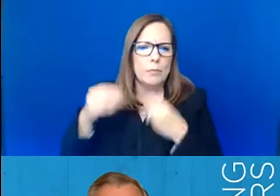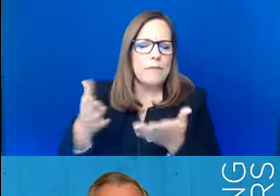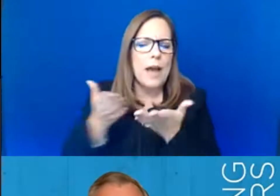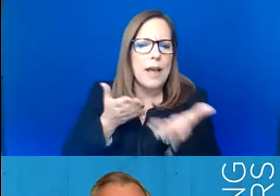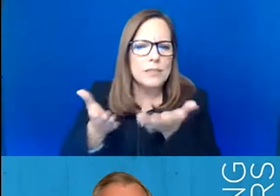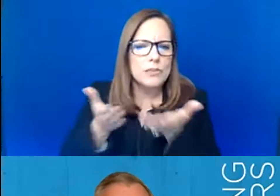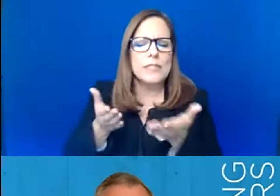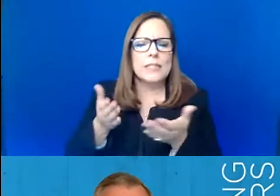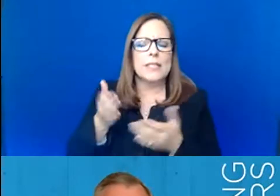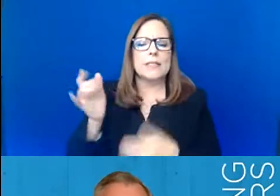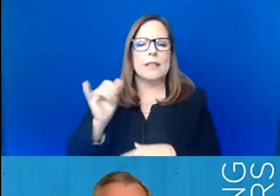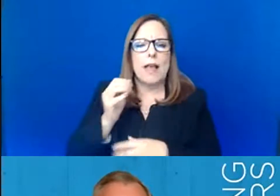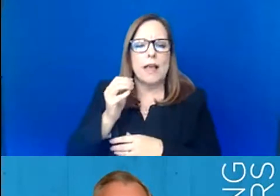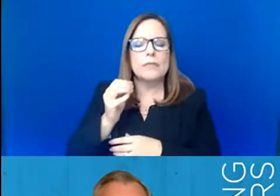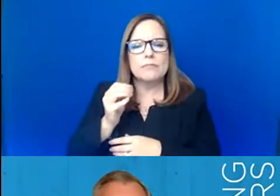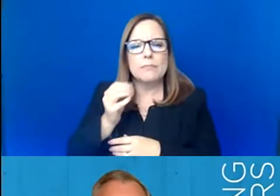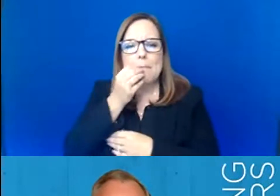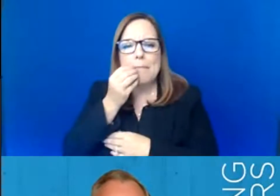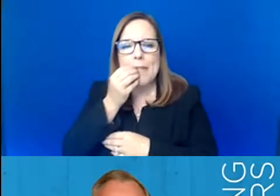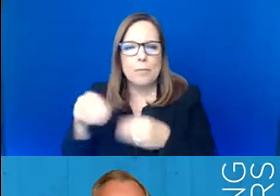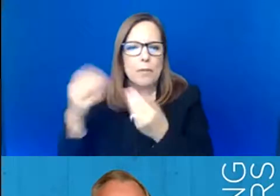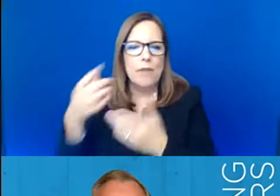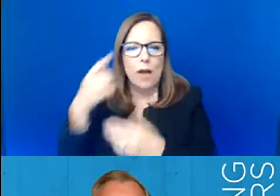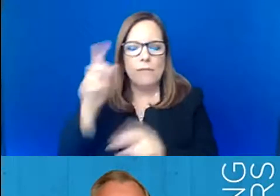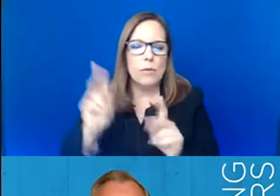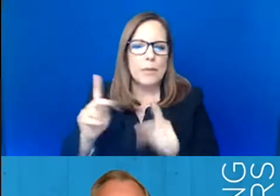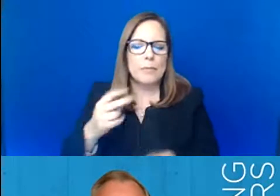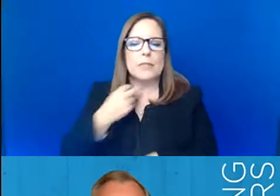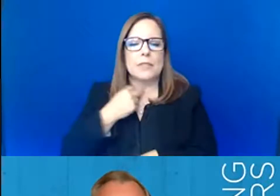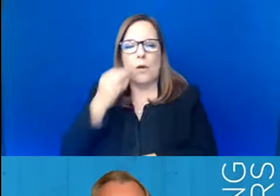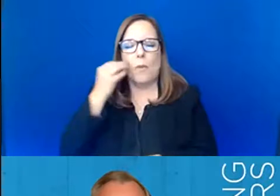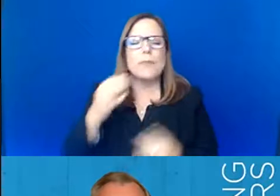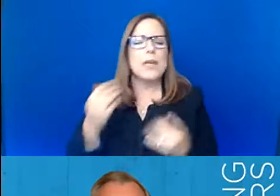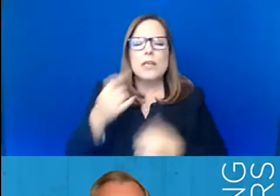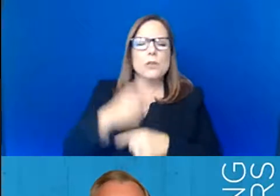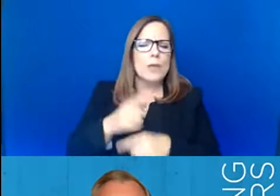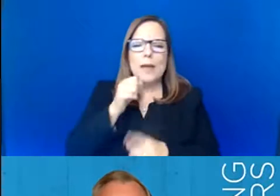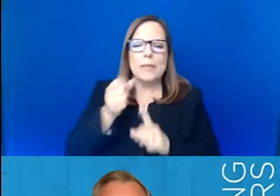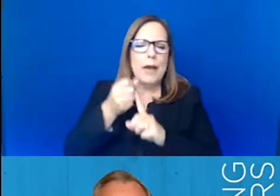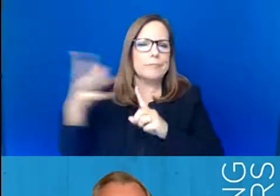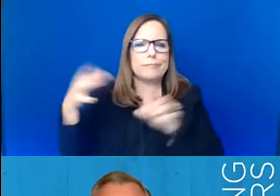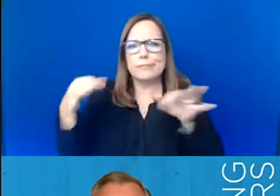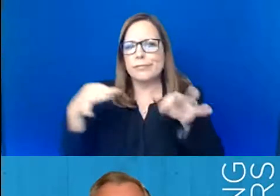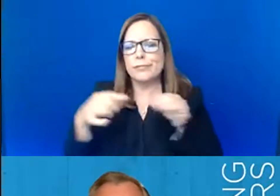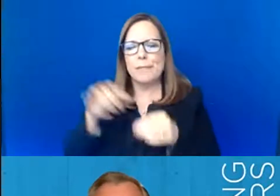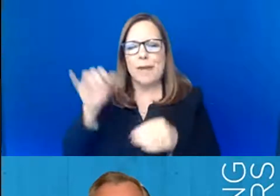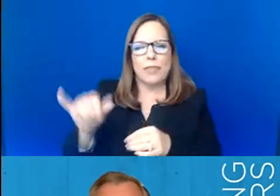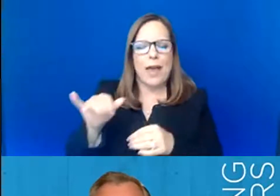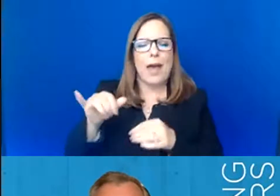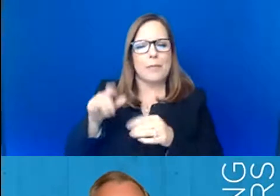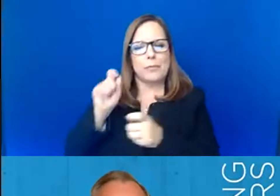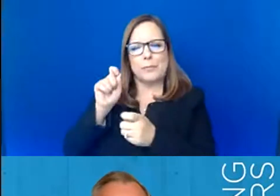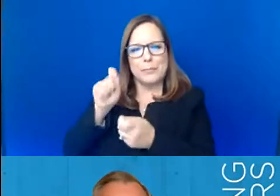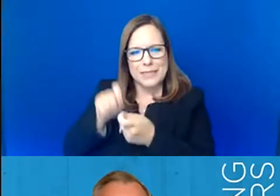meals. I'm not going to spend a lot of time this afternoon talking about it, but I did just want to highlight